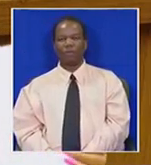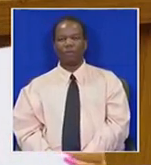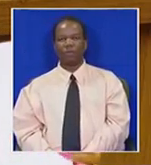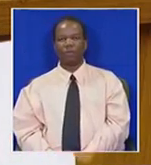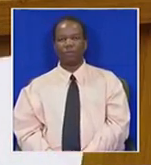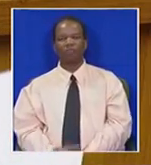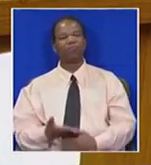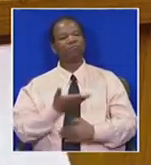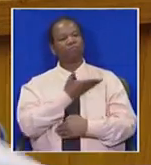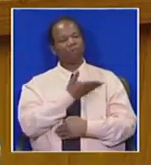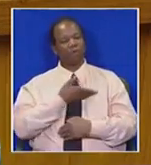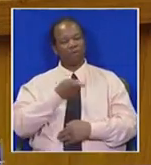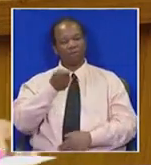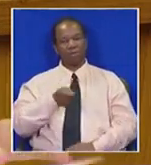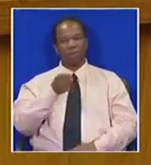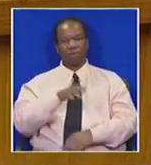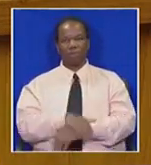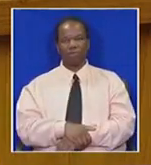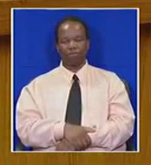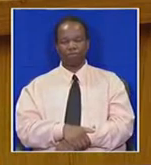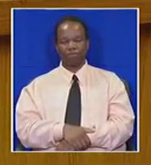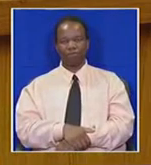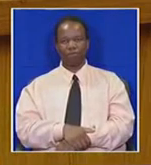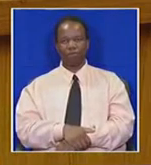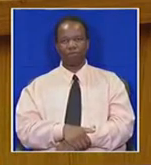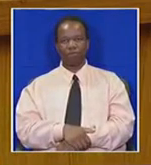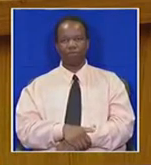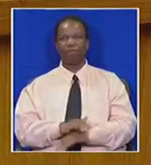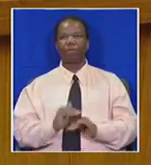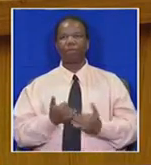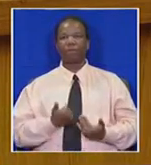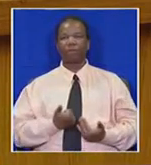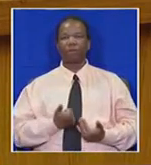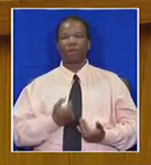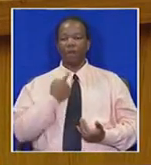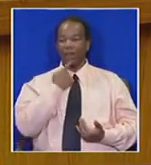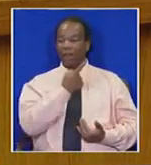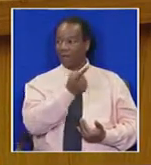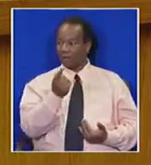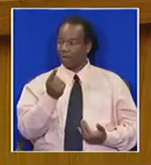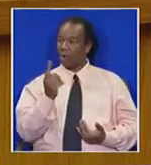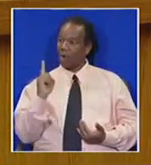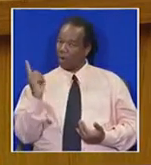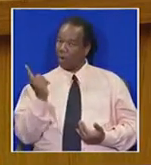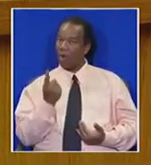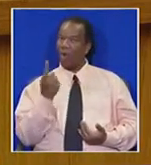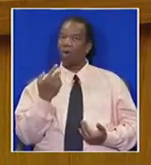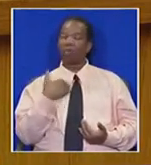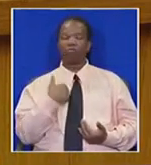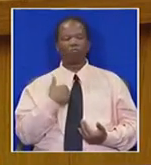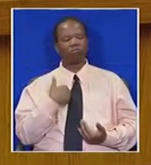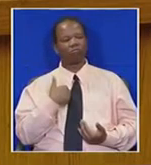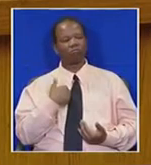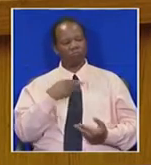Madam Speaker, let me join everybody in congratulating you, Honorable Comrade